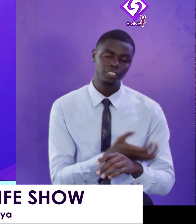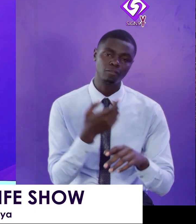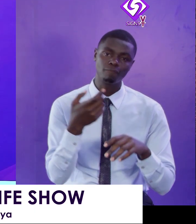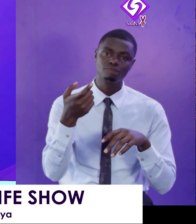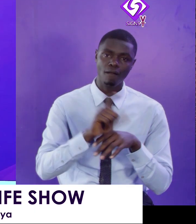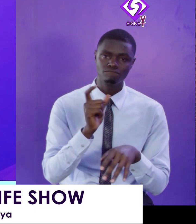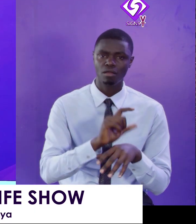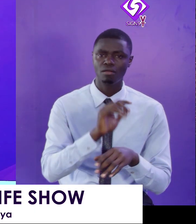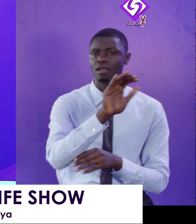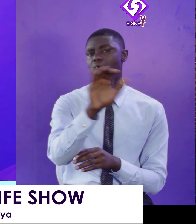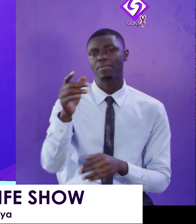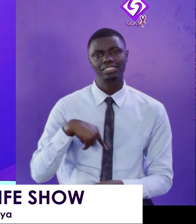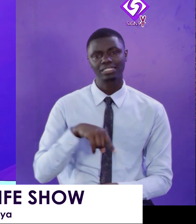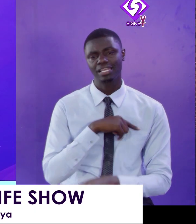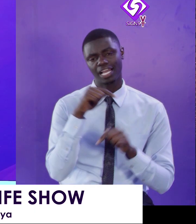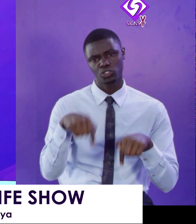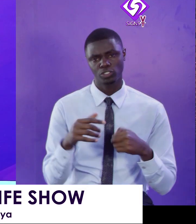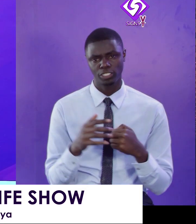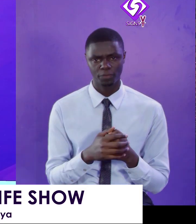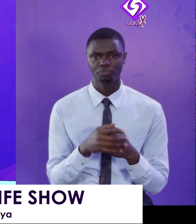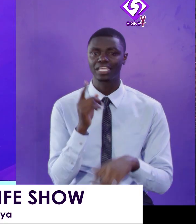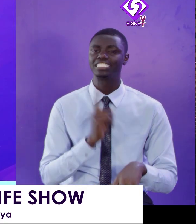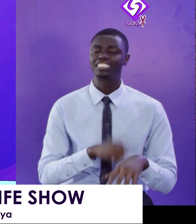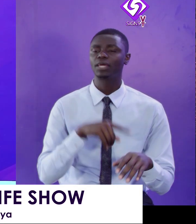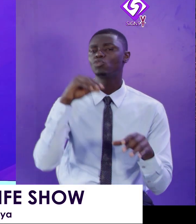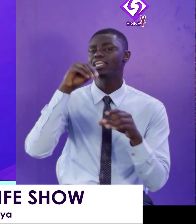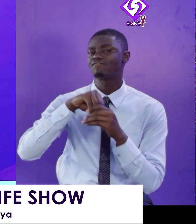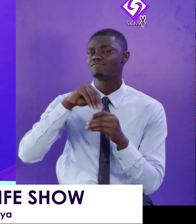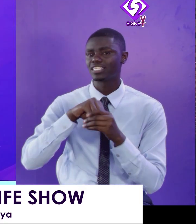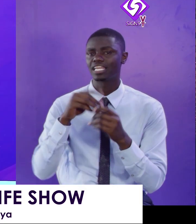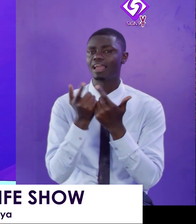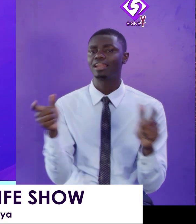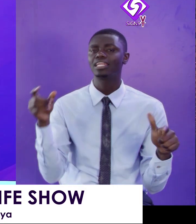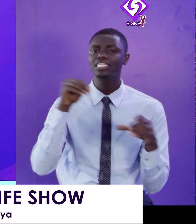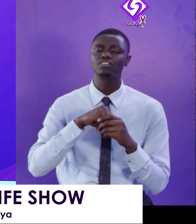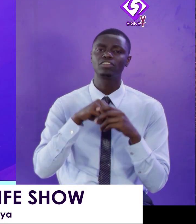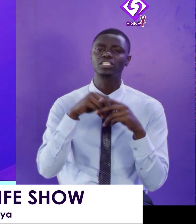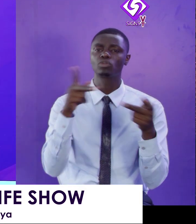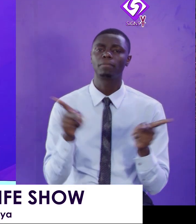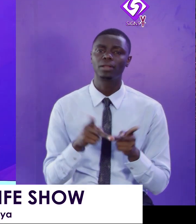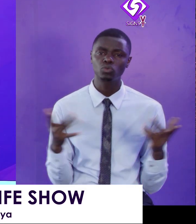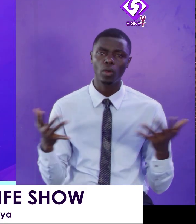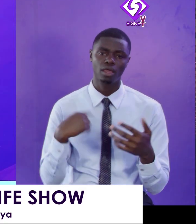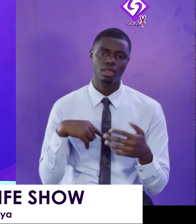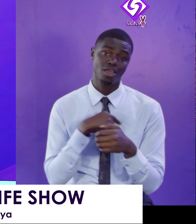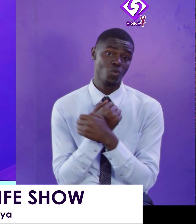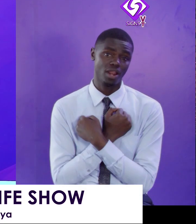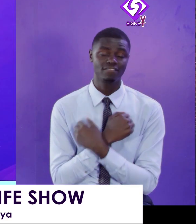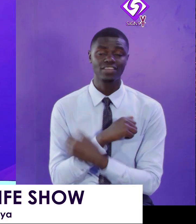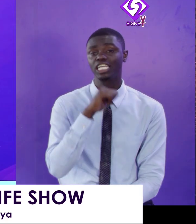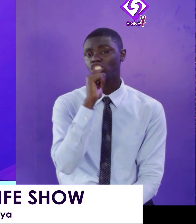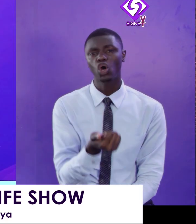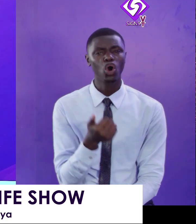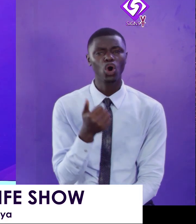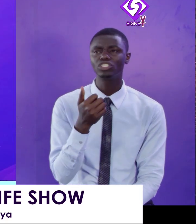I'm calling on us today that even as we invest, let's invest in places of our passion. It is not